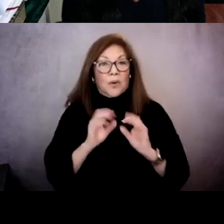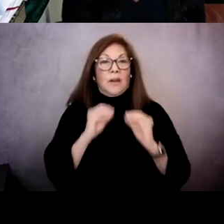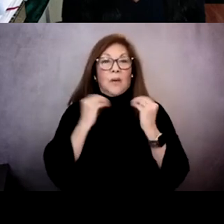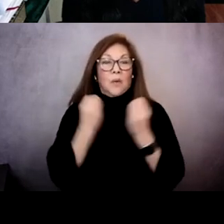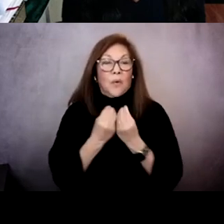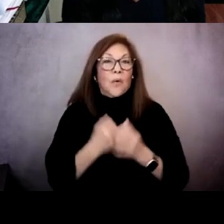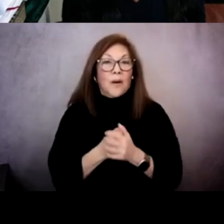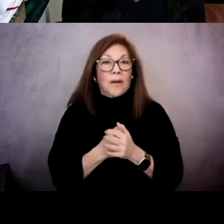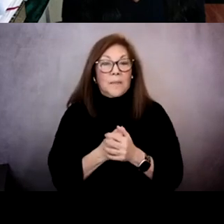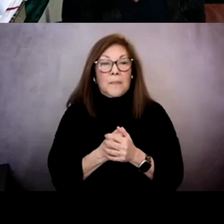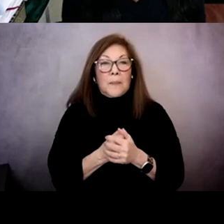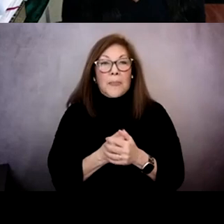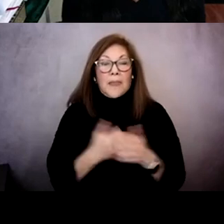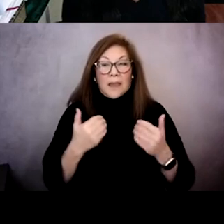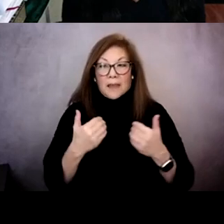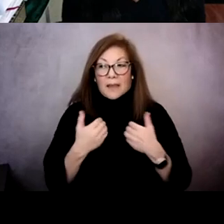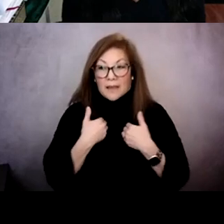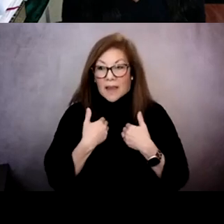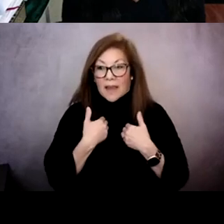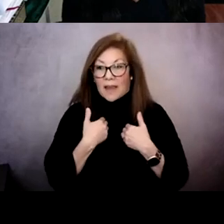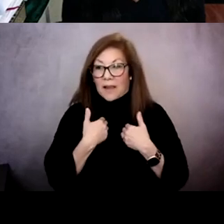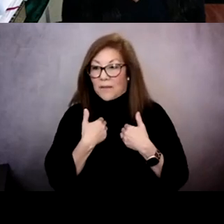see, there is,